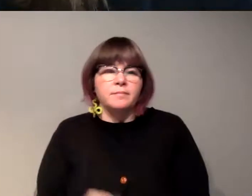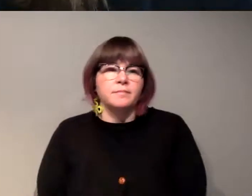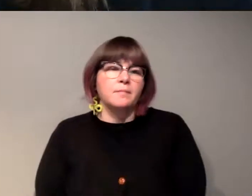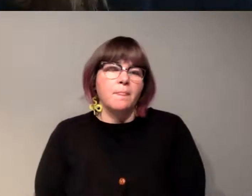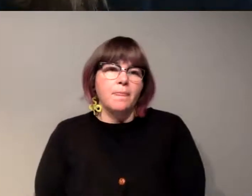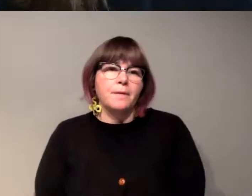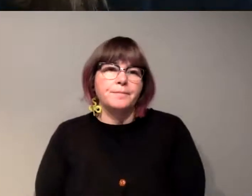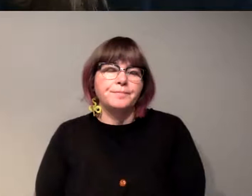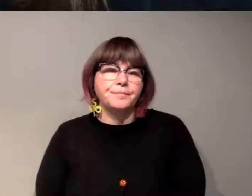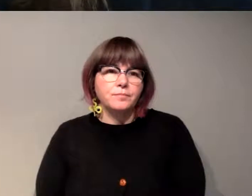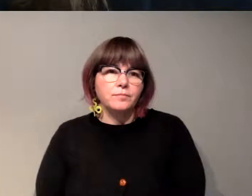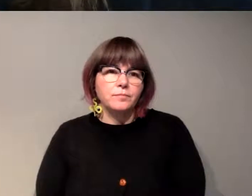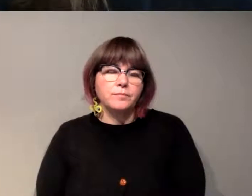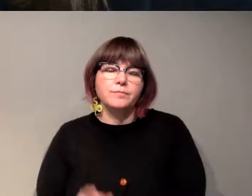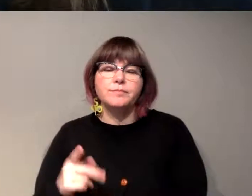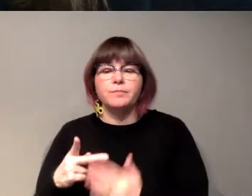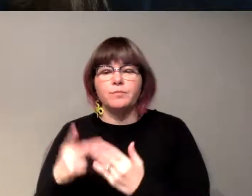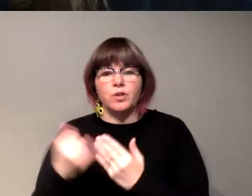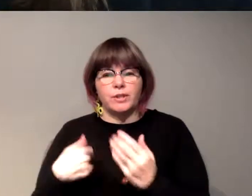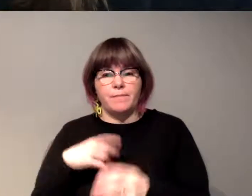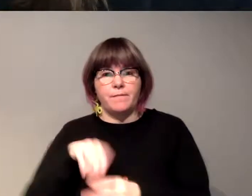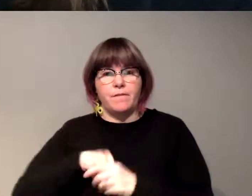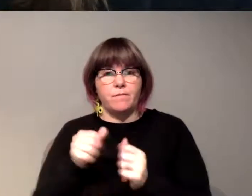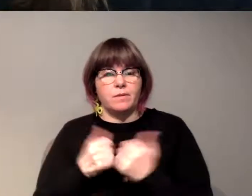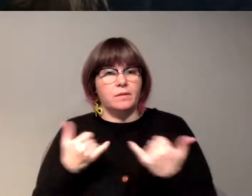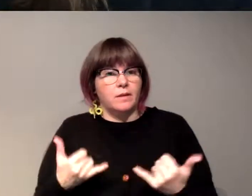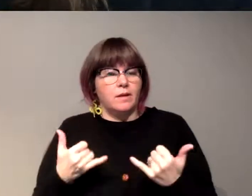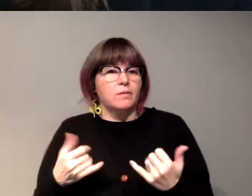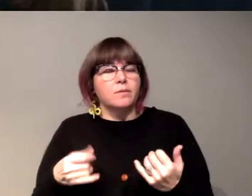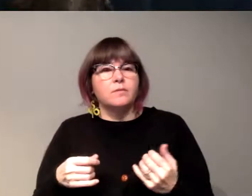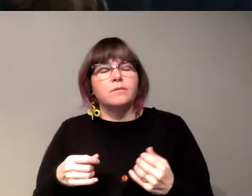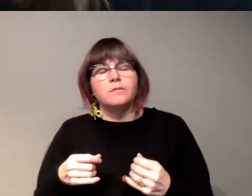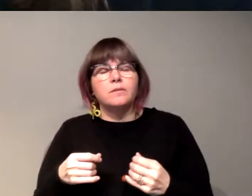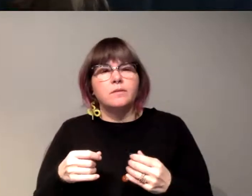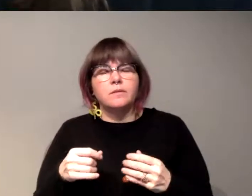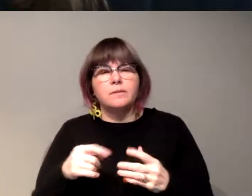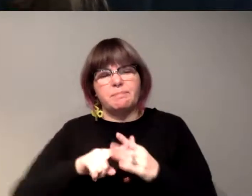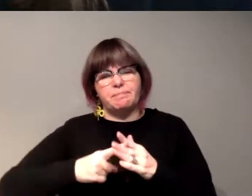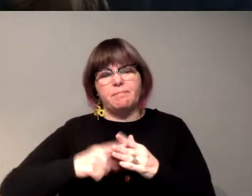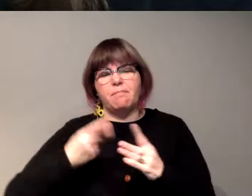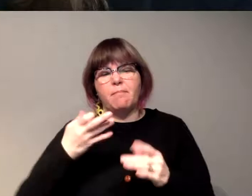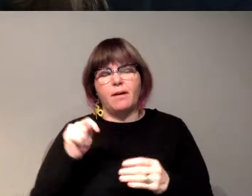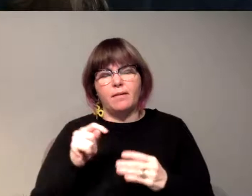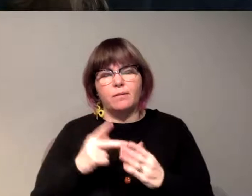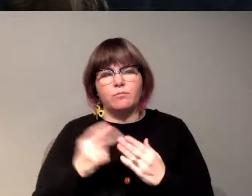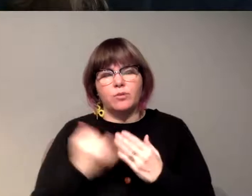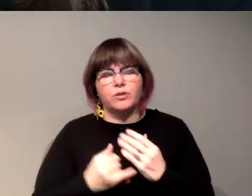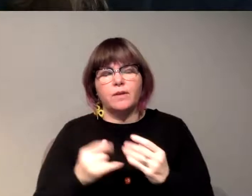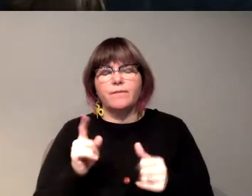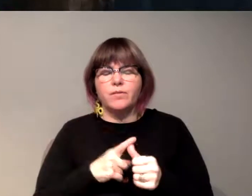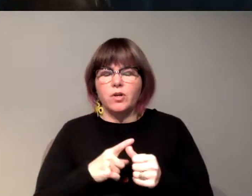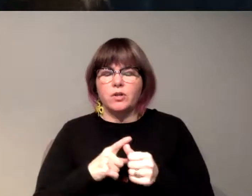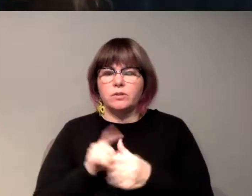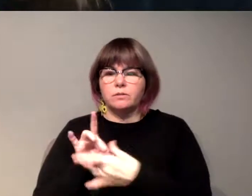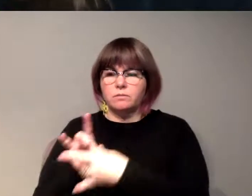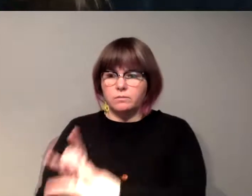it's basically the project that I'm involved in right now is a pilot project, and the idea is to first form